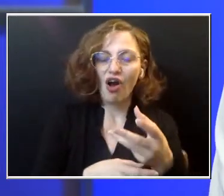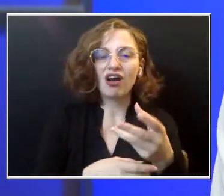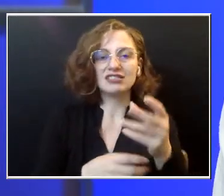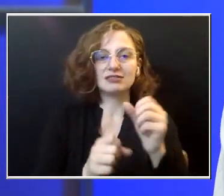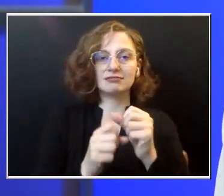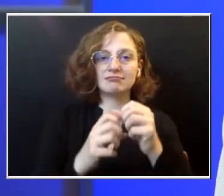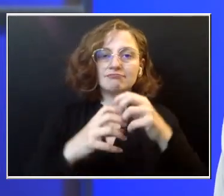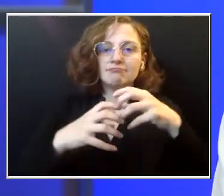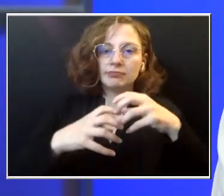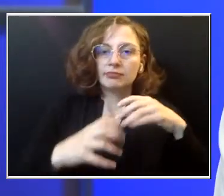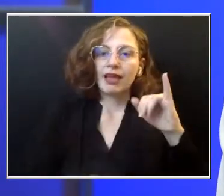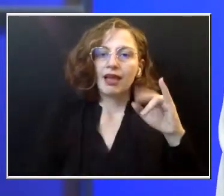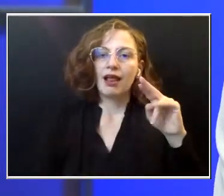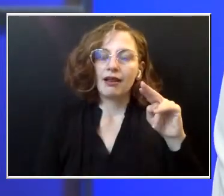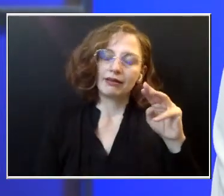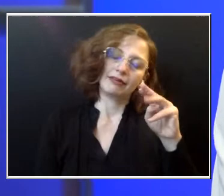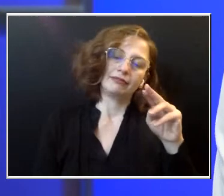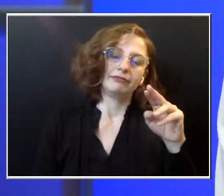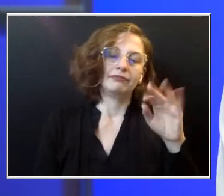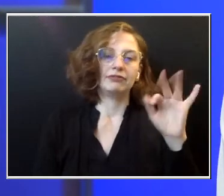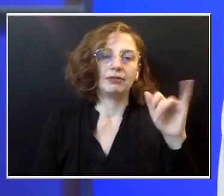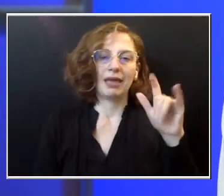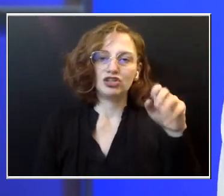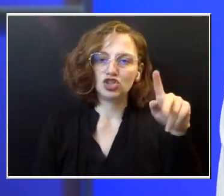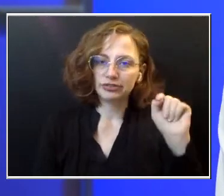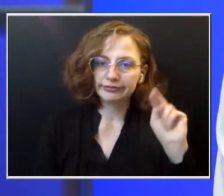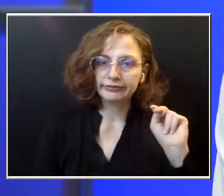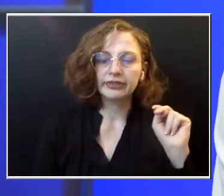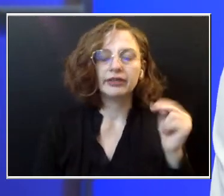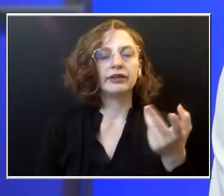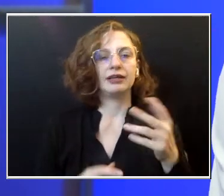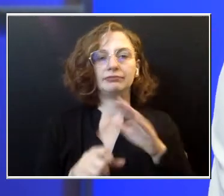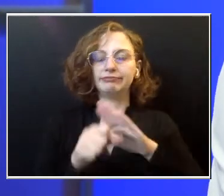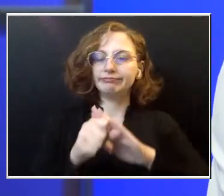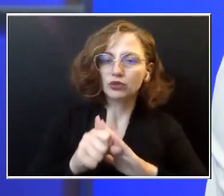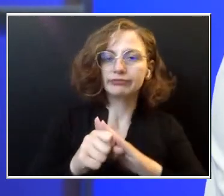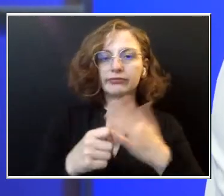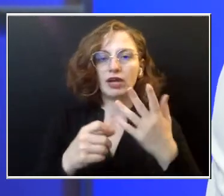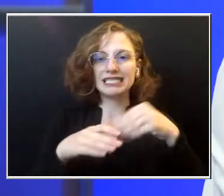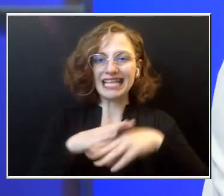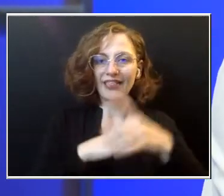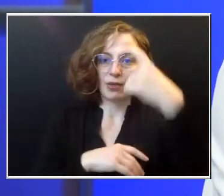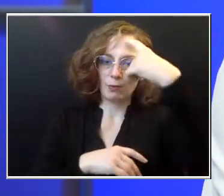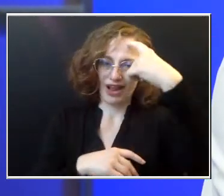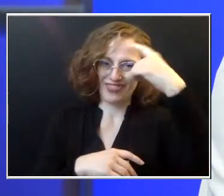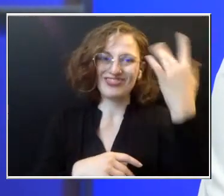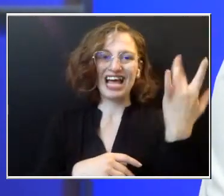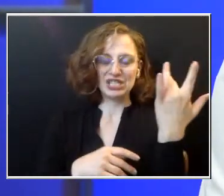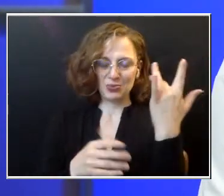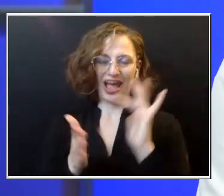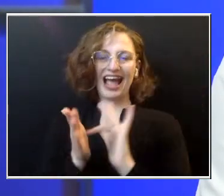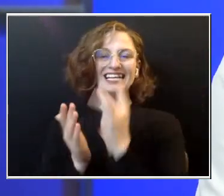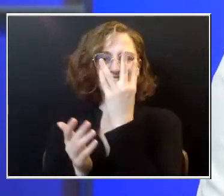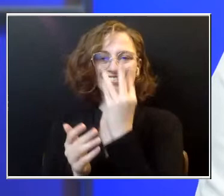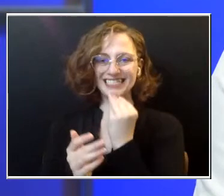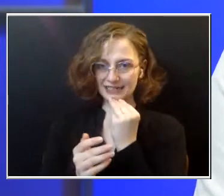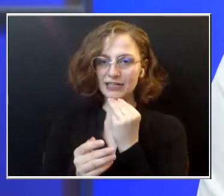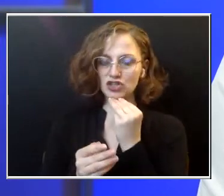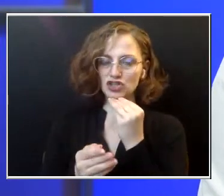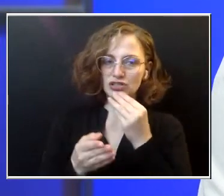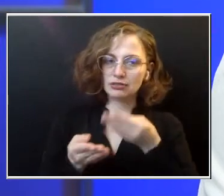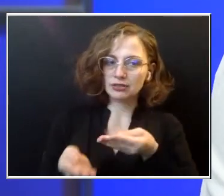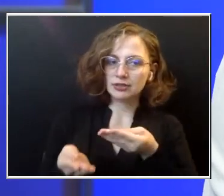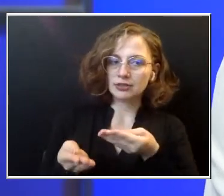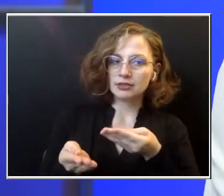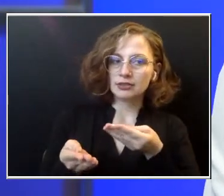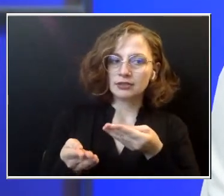in the brain low and keep Camden calm. And then once we wean off the sedation and we're noticing that he's